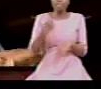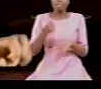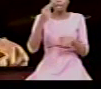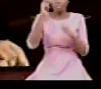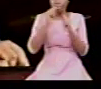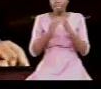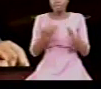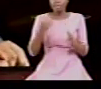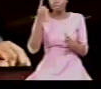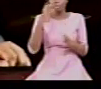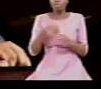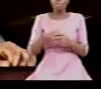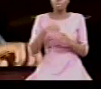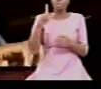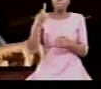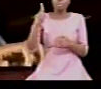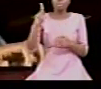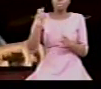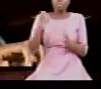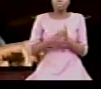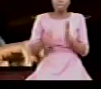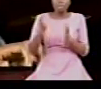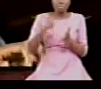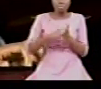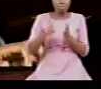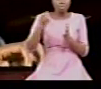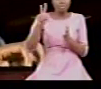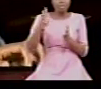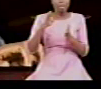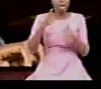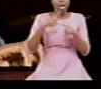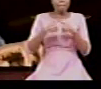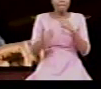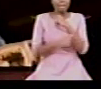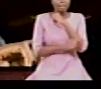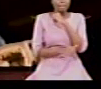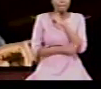In Luke 16, verse 25. But Abraham said, Son,